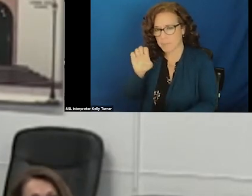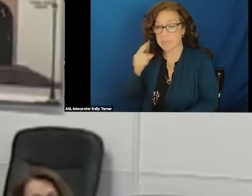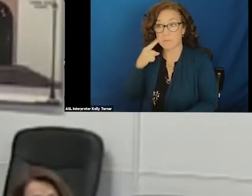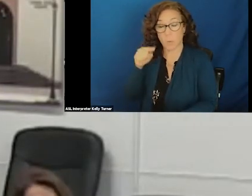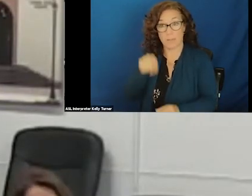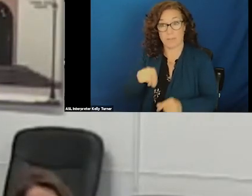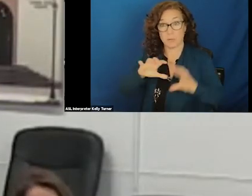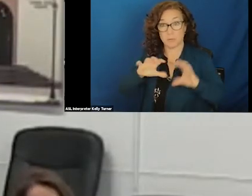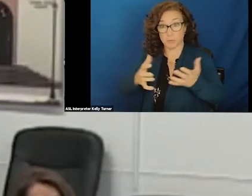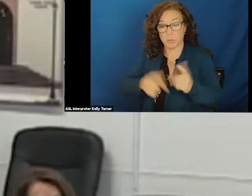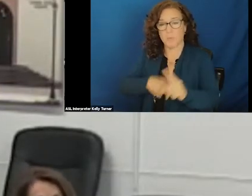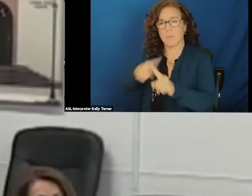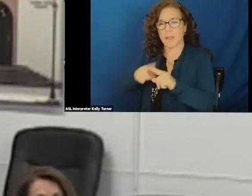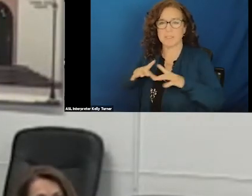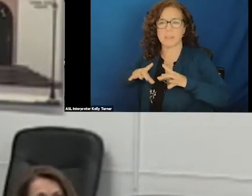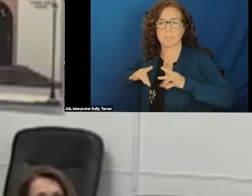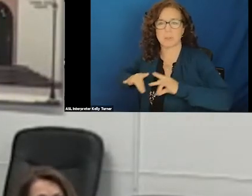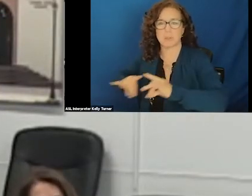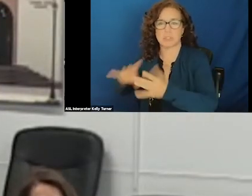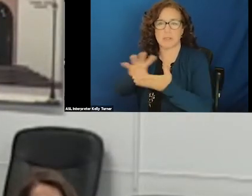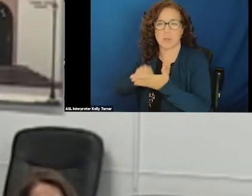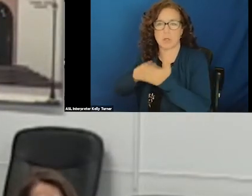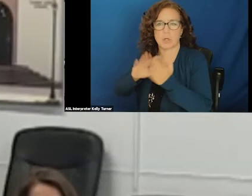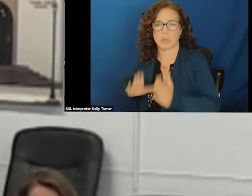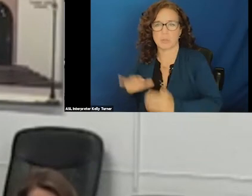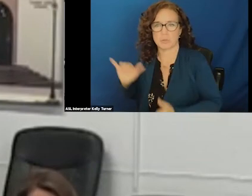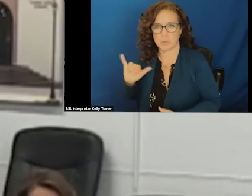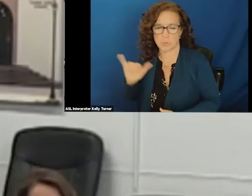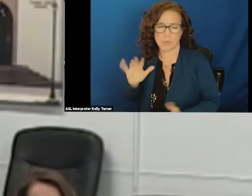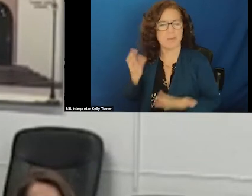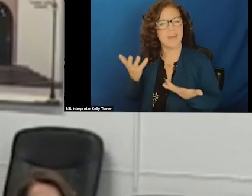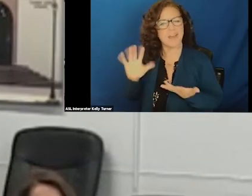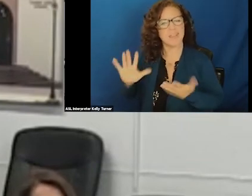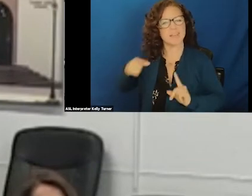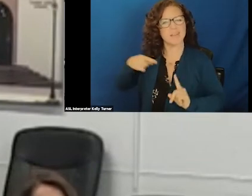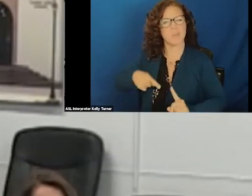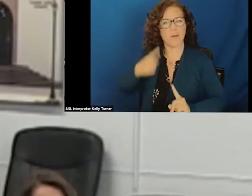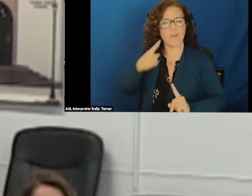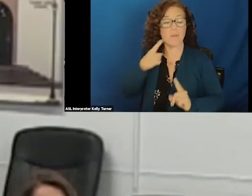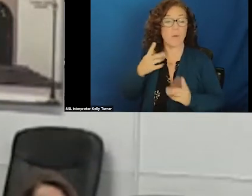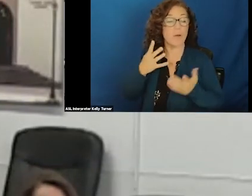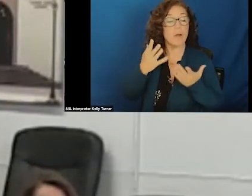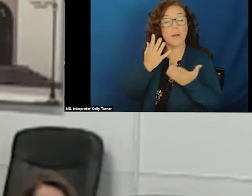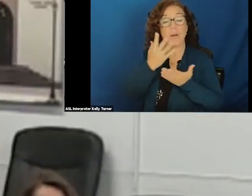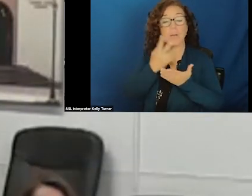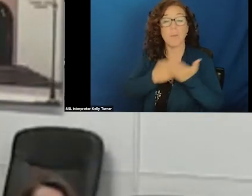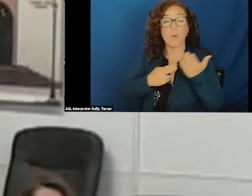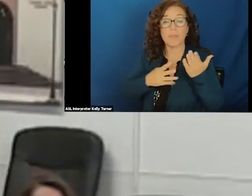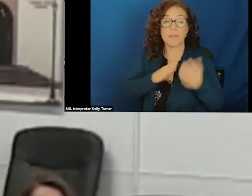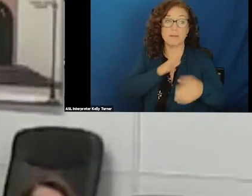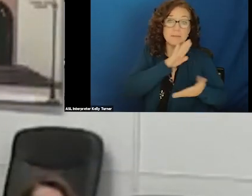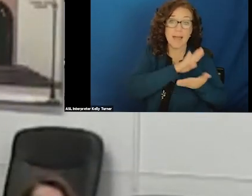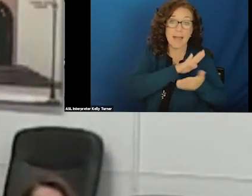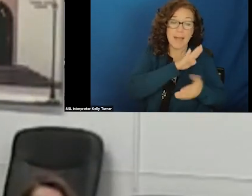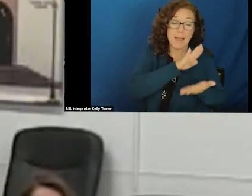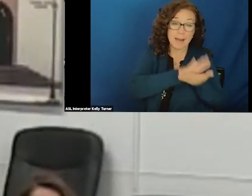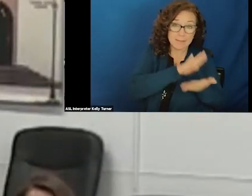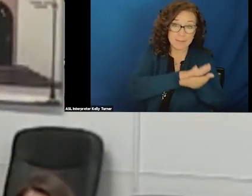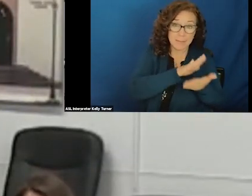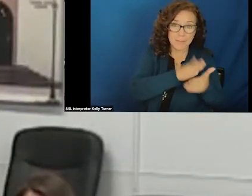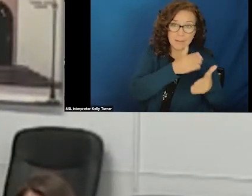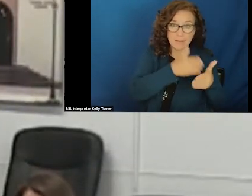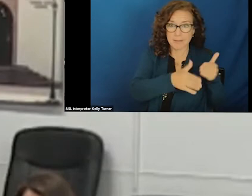and behavior outcome. So treating the whole child and the context in which they're at will be part of that formula. So we will bring that. Thank